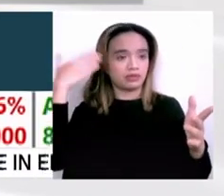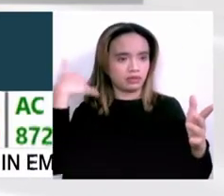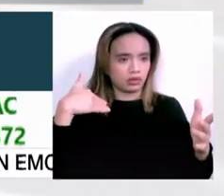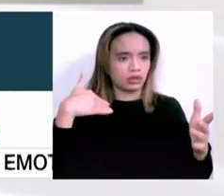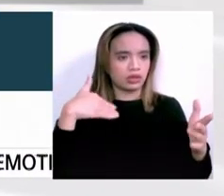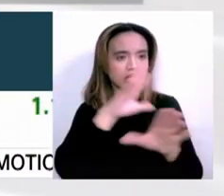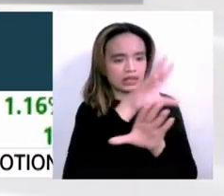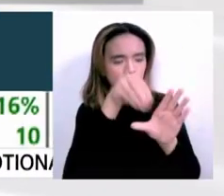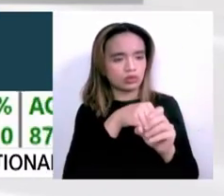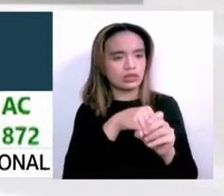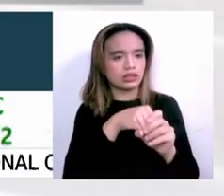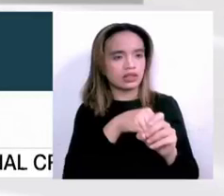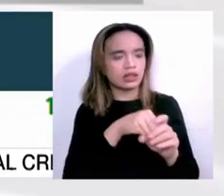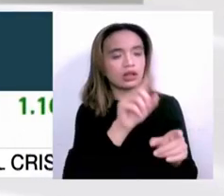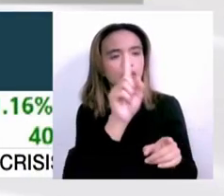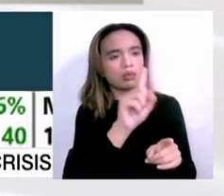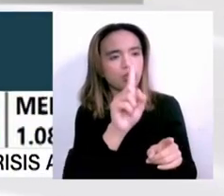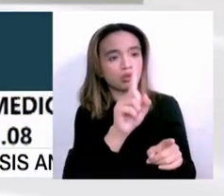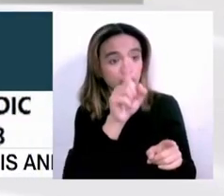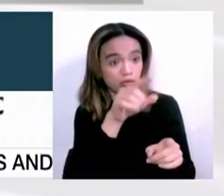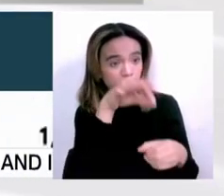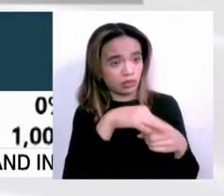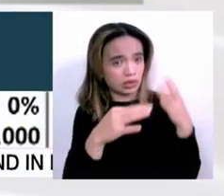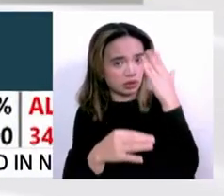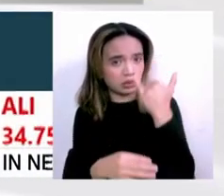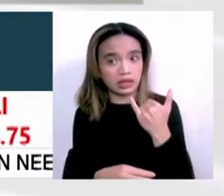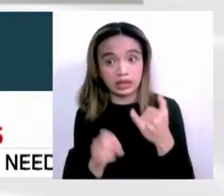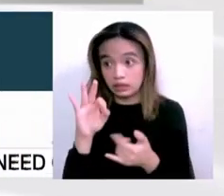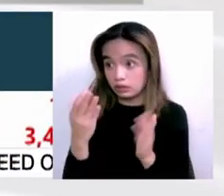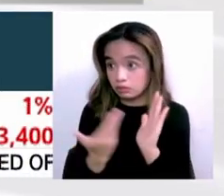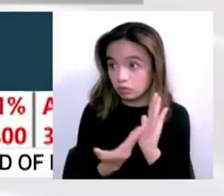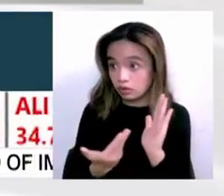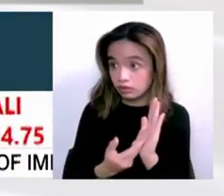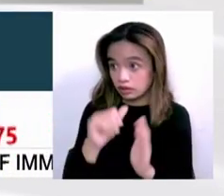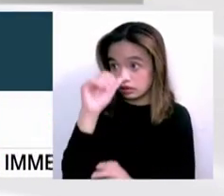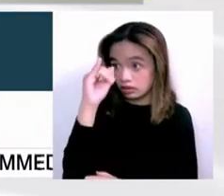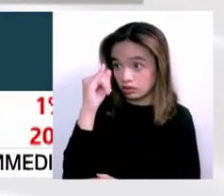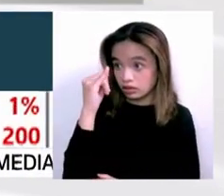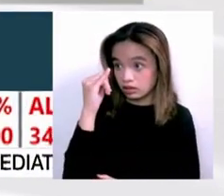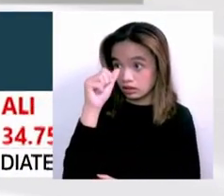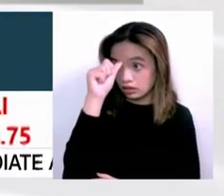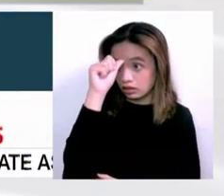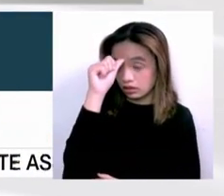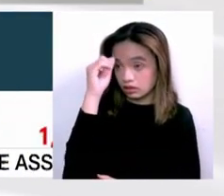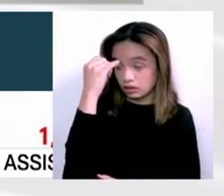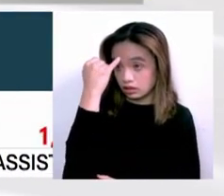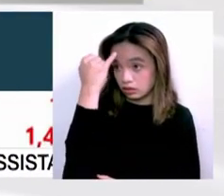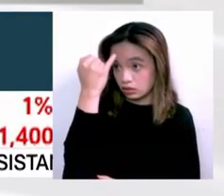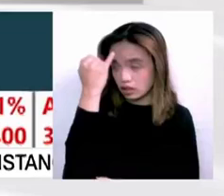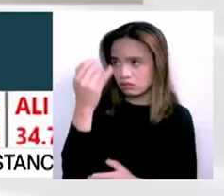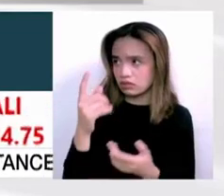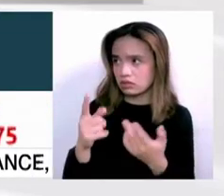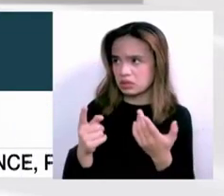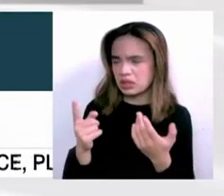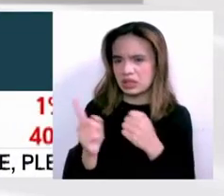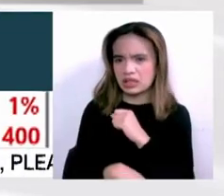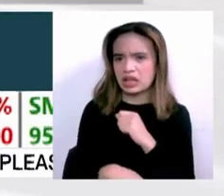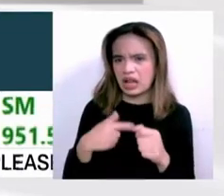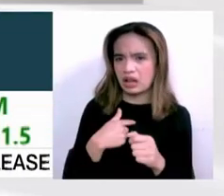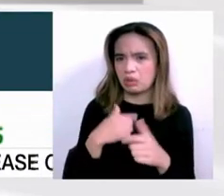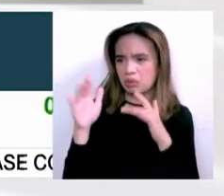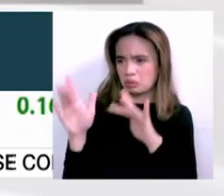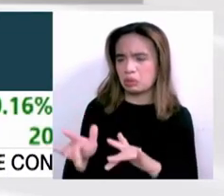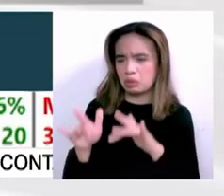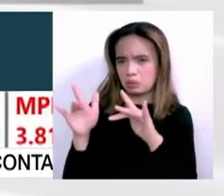office and why? If he's been proven innocent, at tapos subject lang ng persecution, maawa pa ako sa kanya, iboboto ko